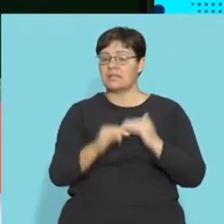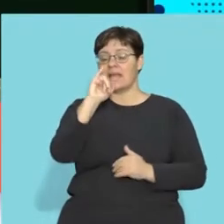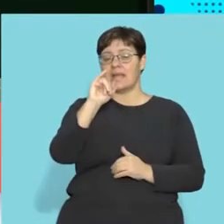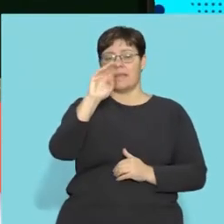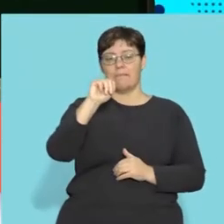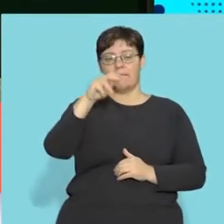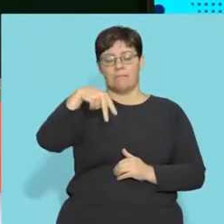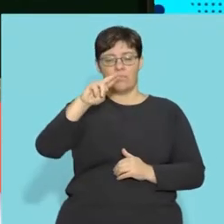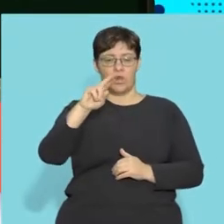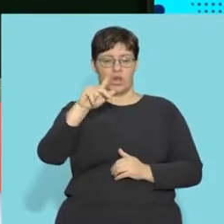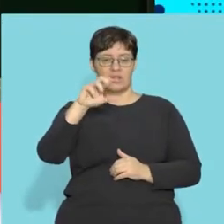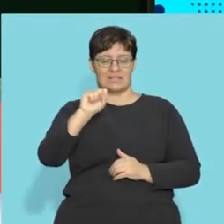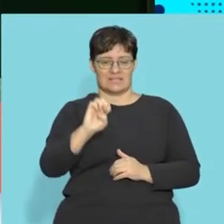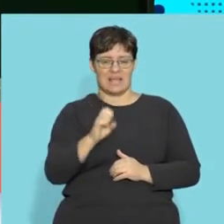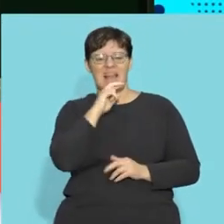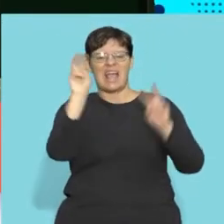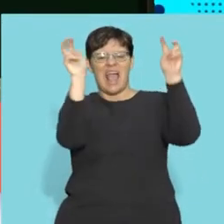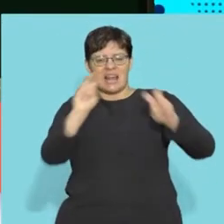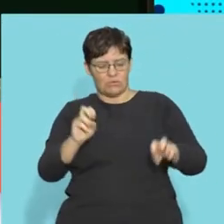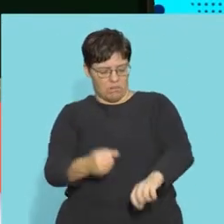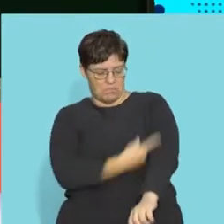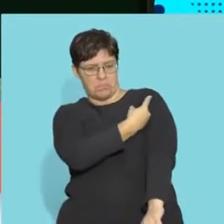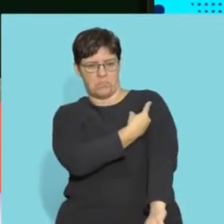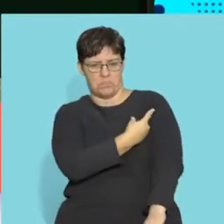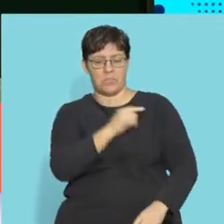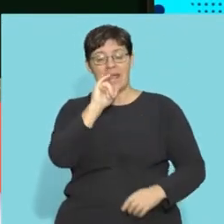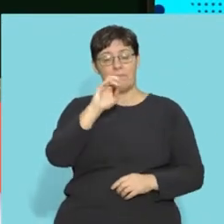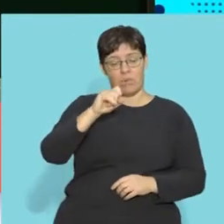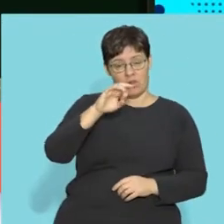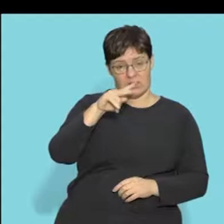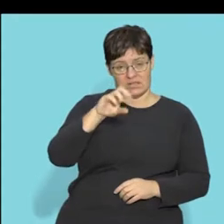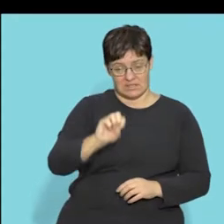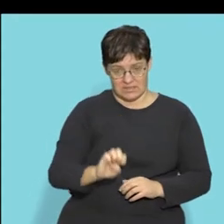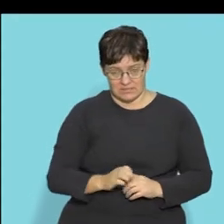It's only impulses. Right. It's an electrical impulse.